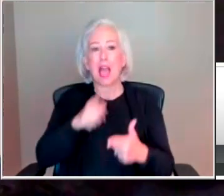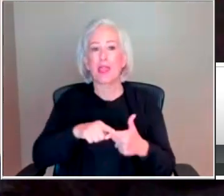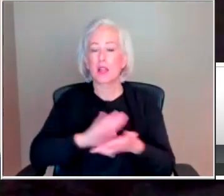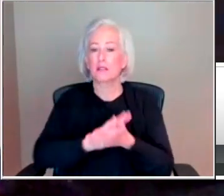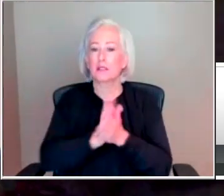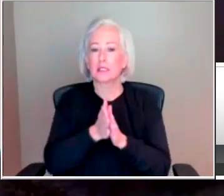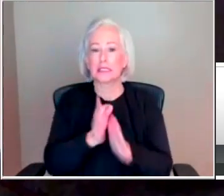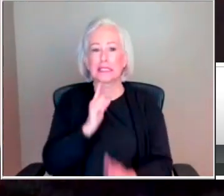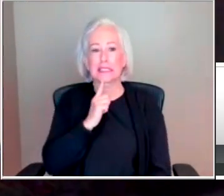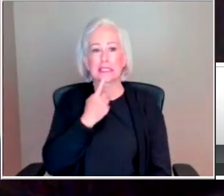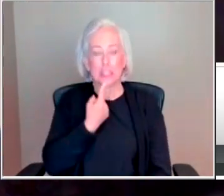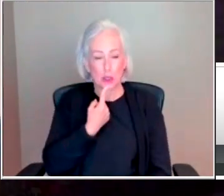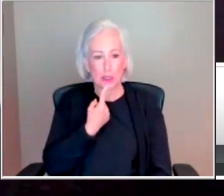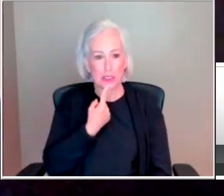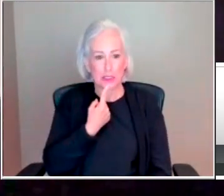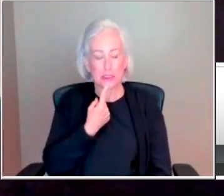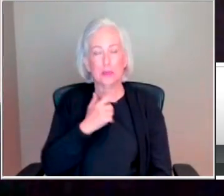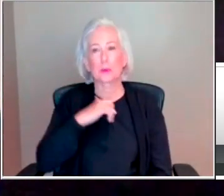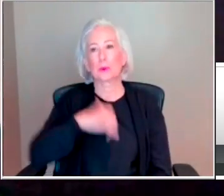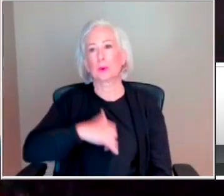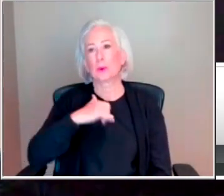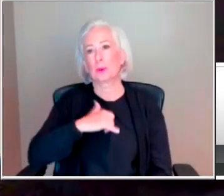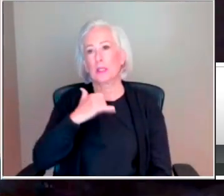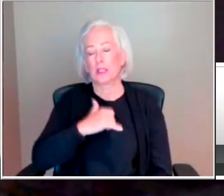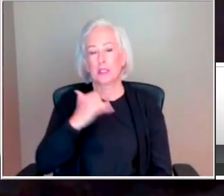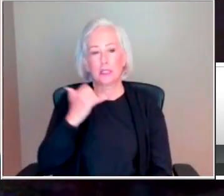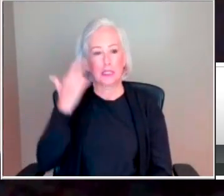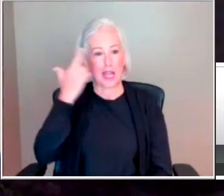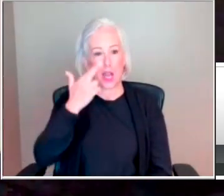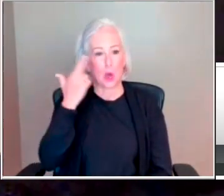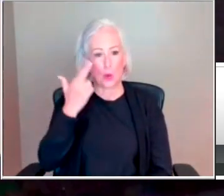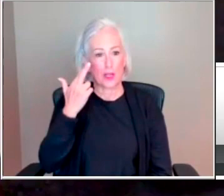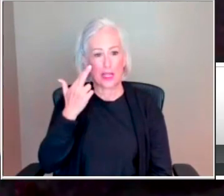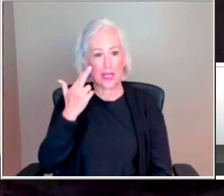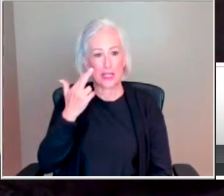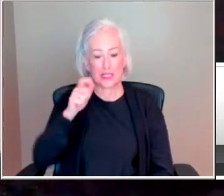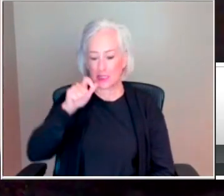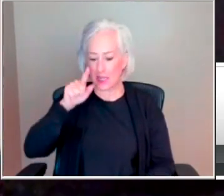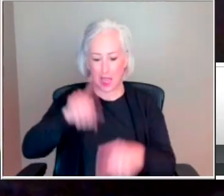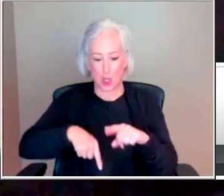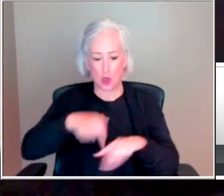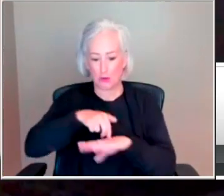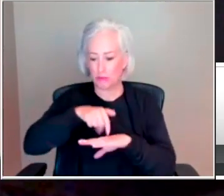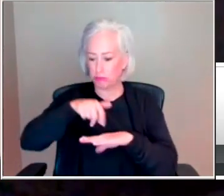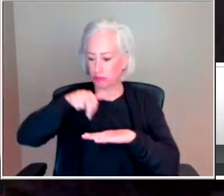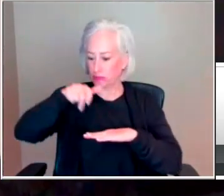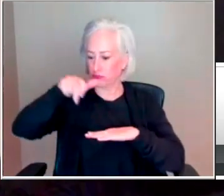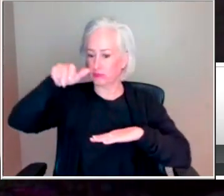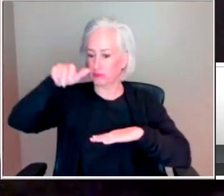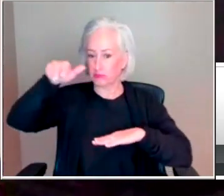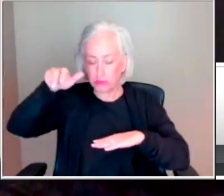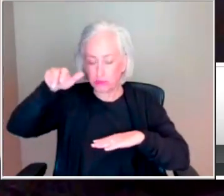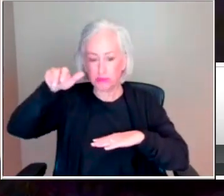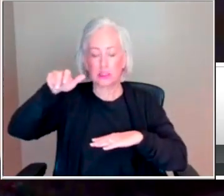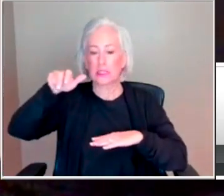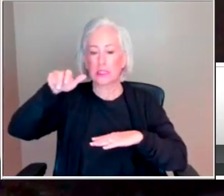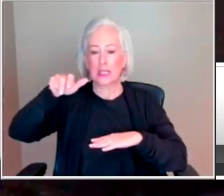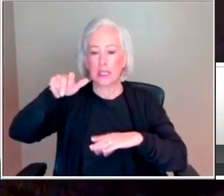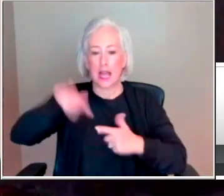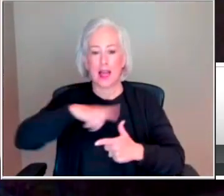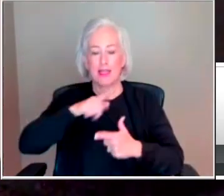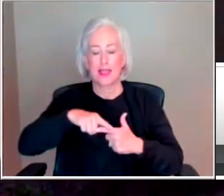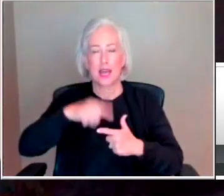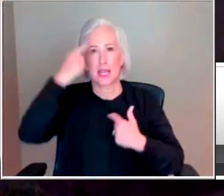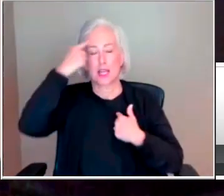serious once I realized I couldn't ambulate up the stairs anymore, and that kind of just got me